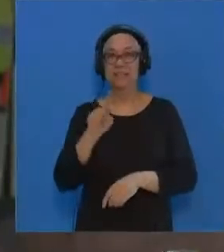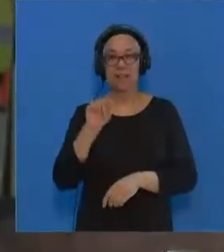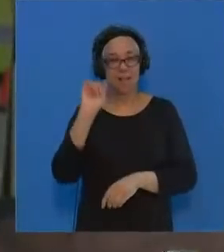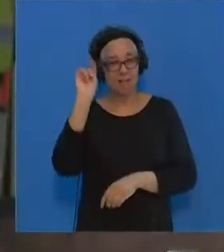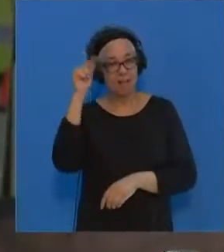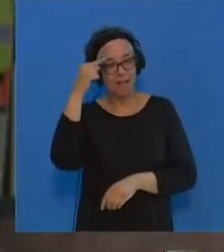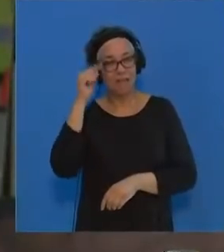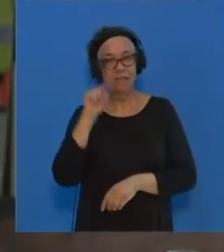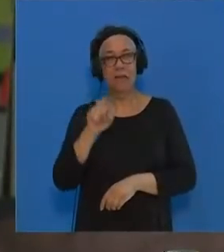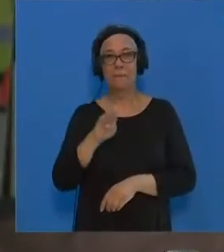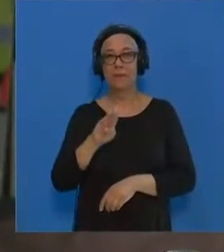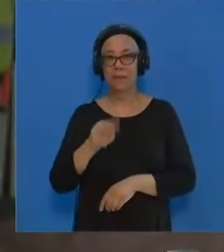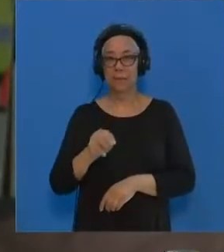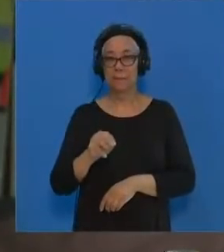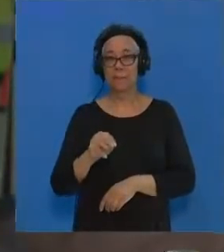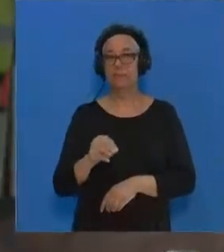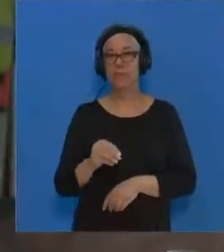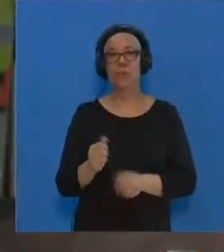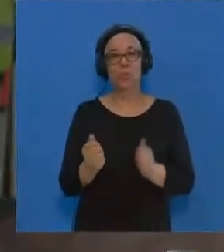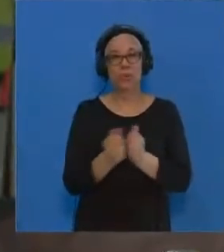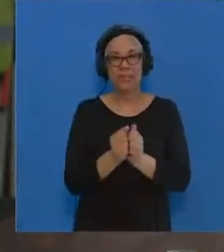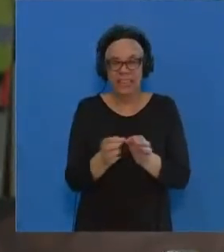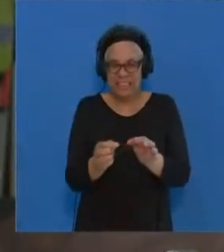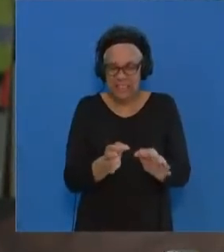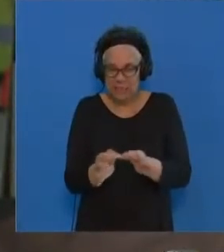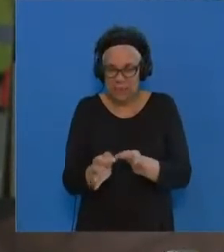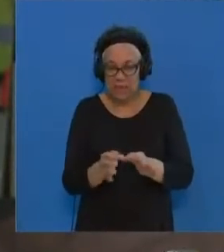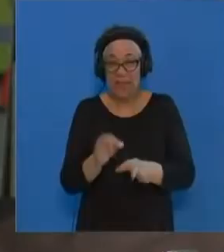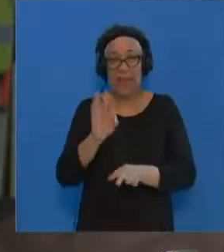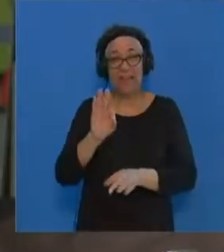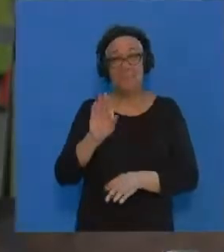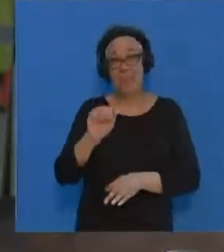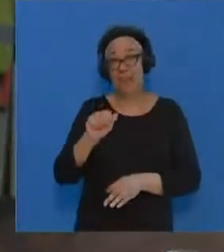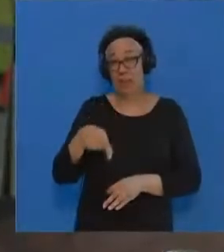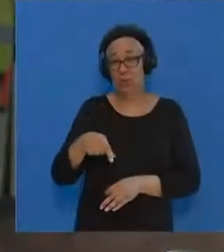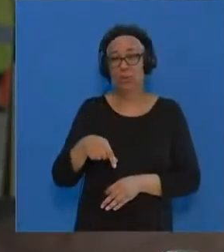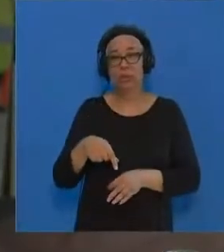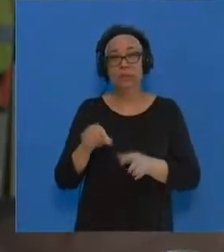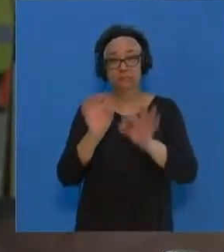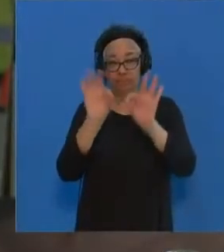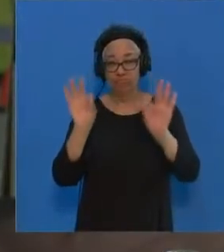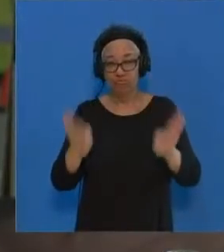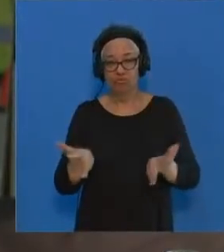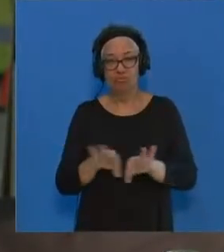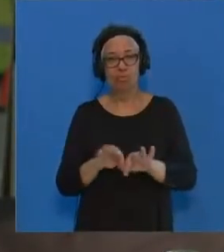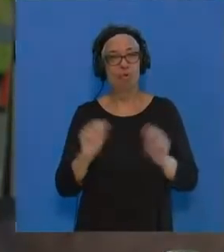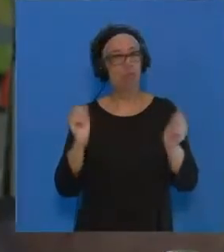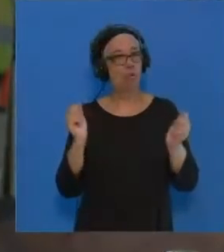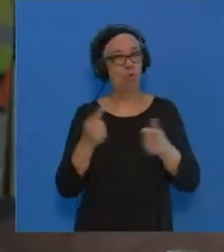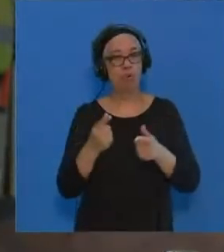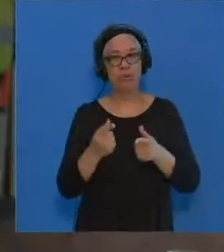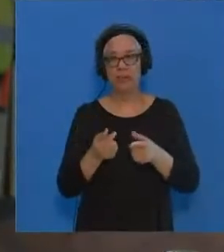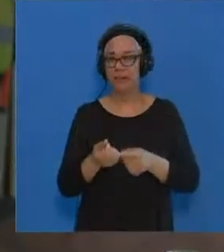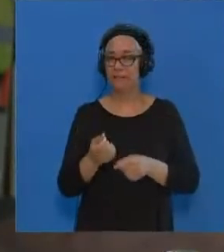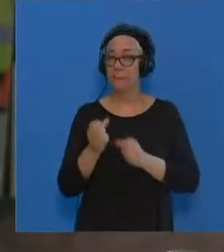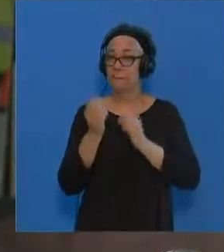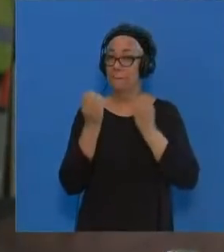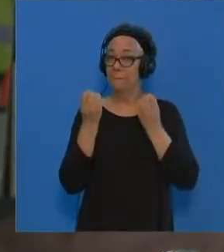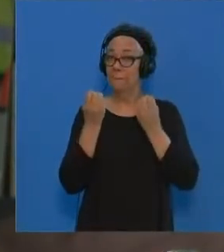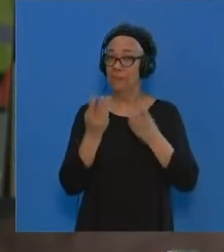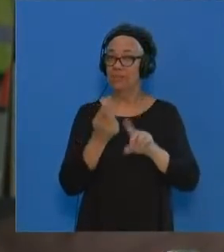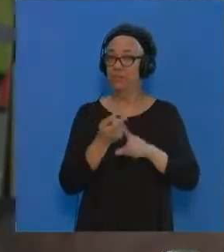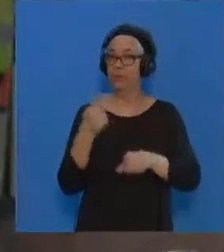coronavirus.gov.bm along with a detailed FAQ document. Again, all of the information that was detailed on Thursday's press conference